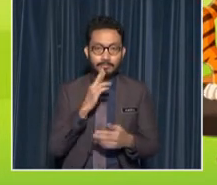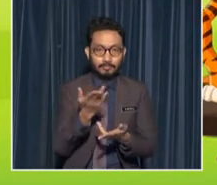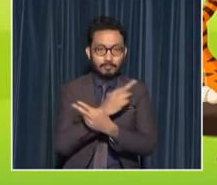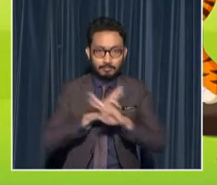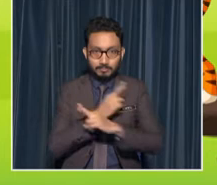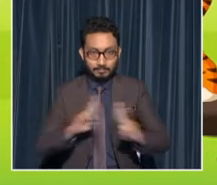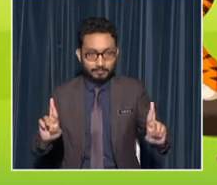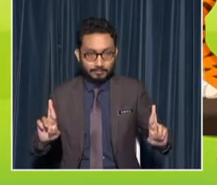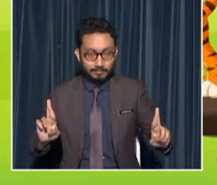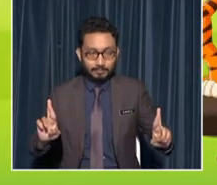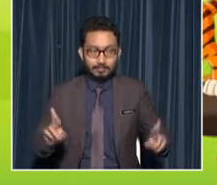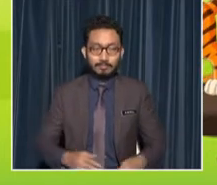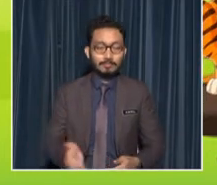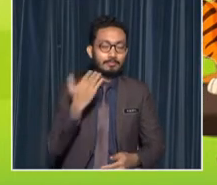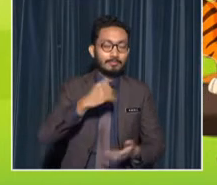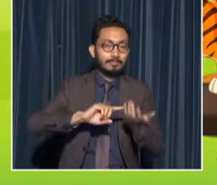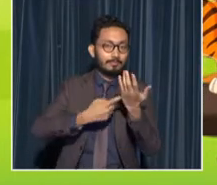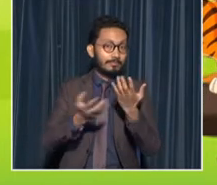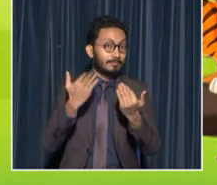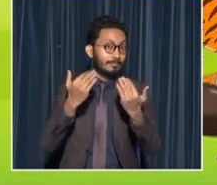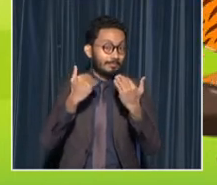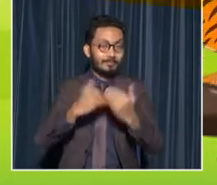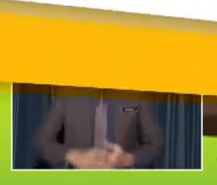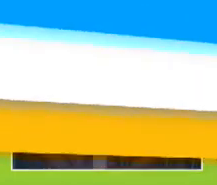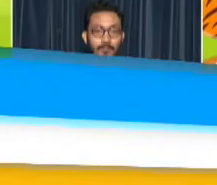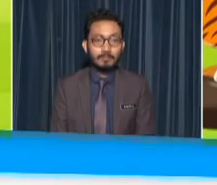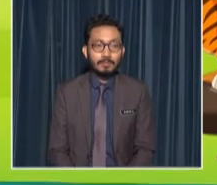ready? Let's begin.